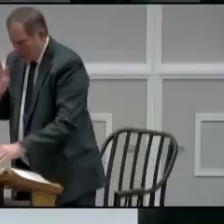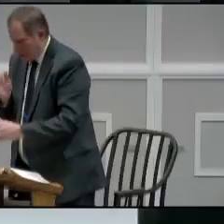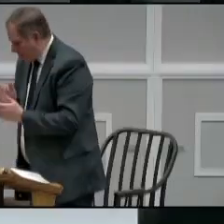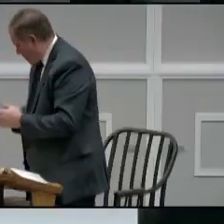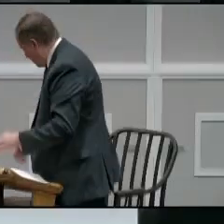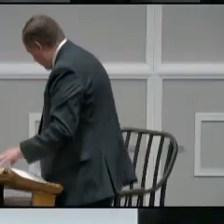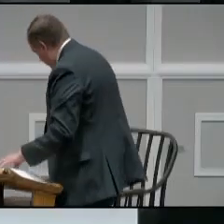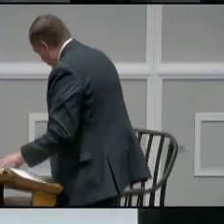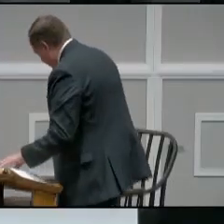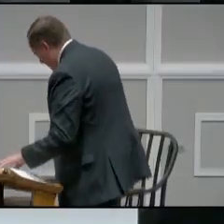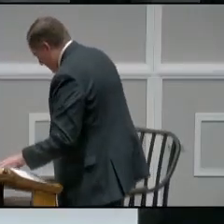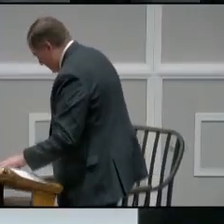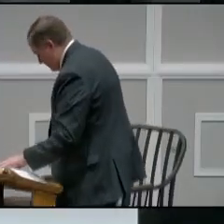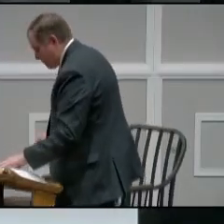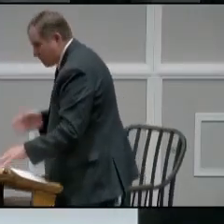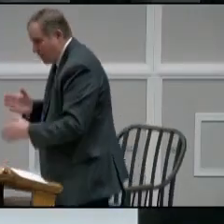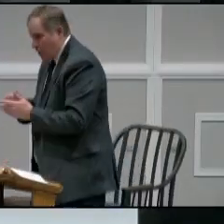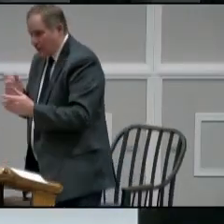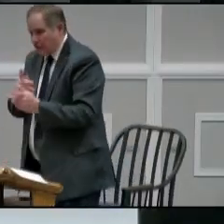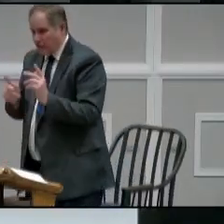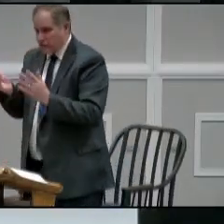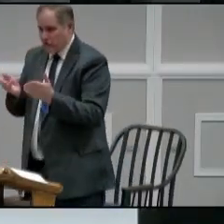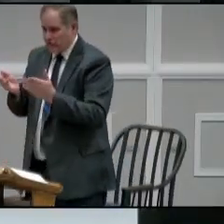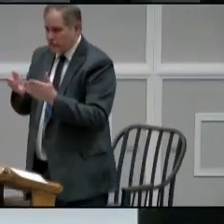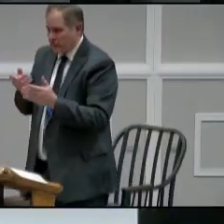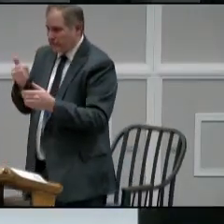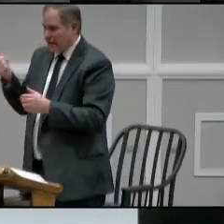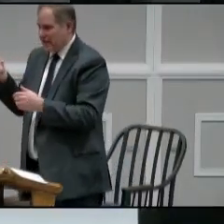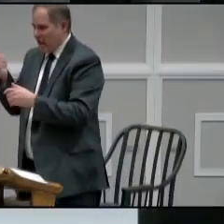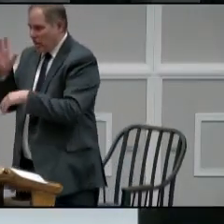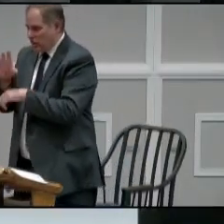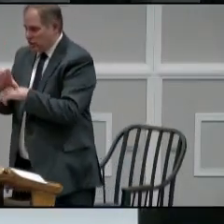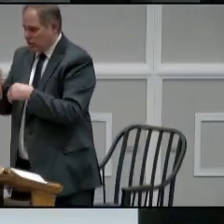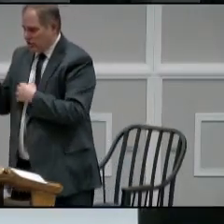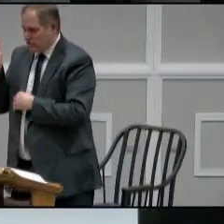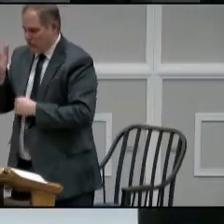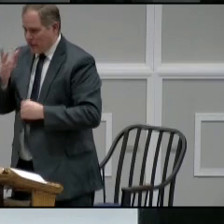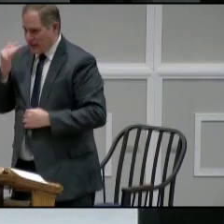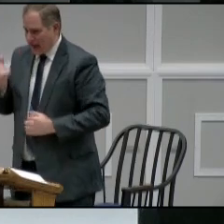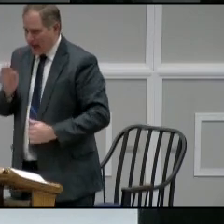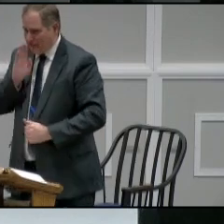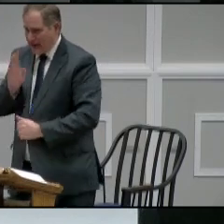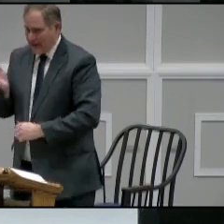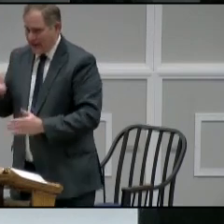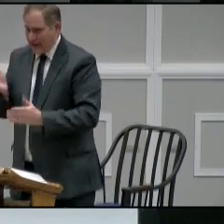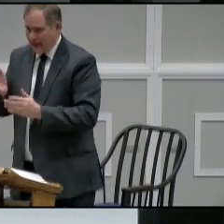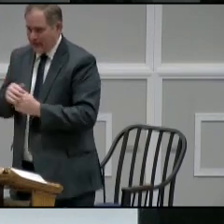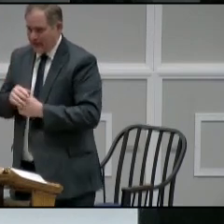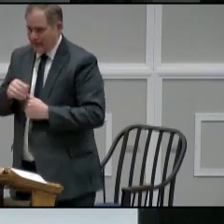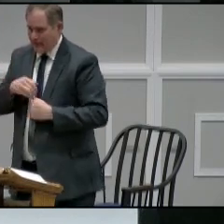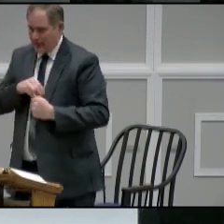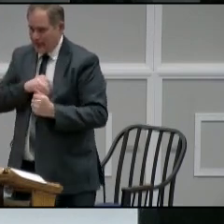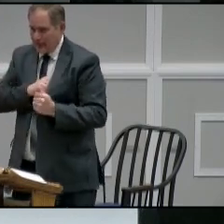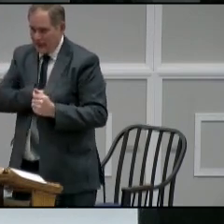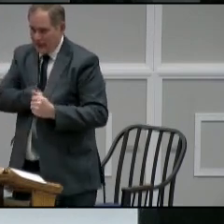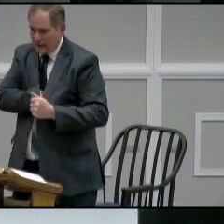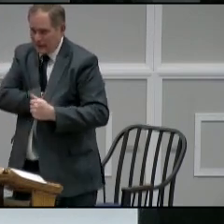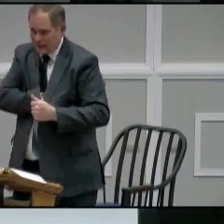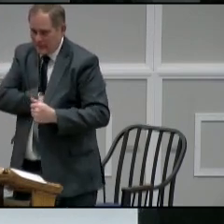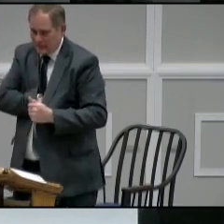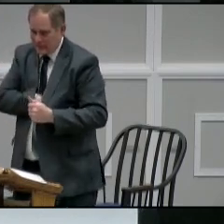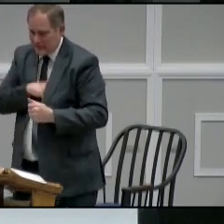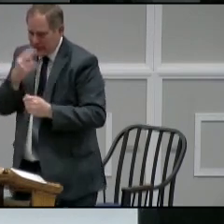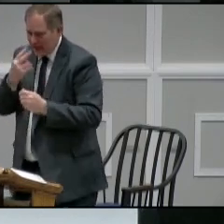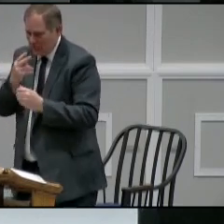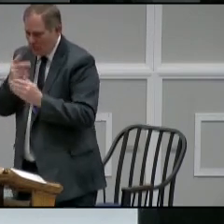And I got to be over at the other campus this morning and then getting to be here and seeing all that God is doing. I